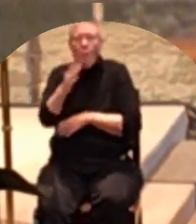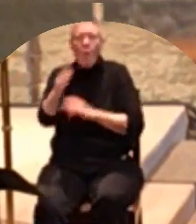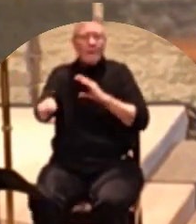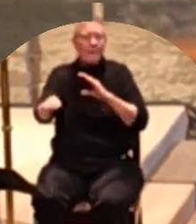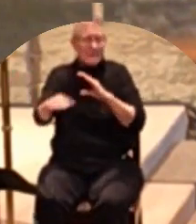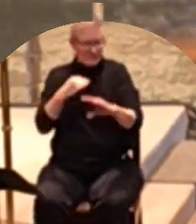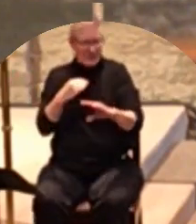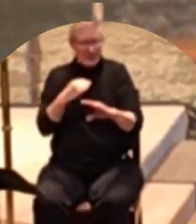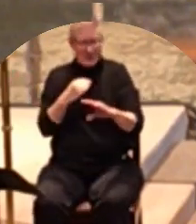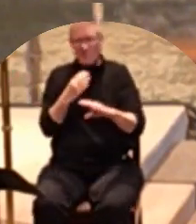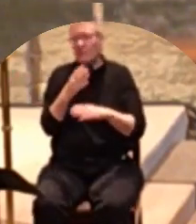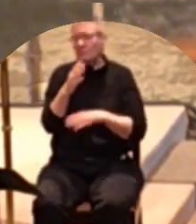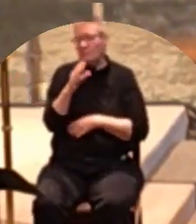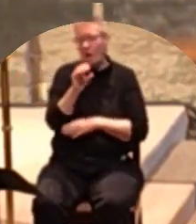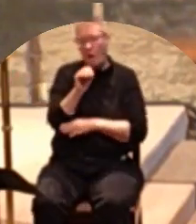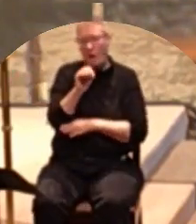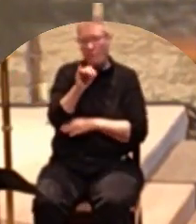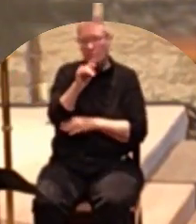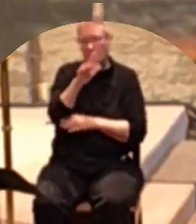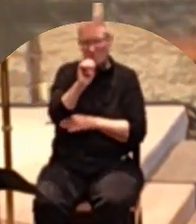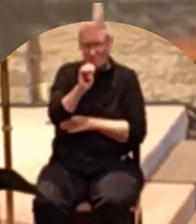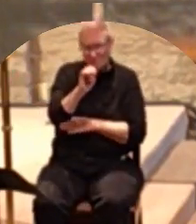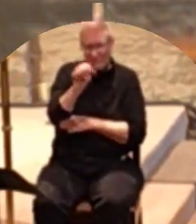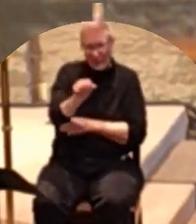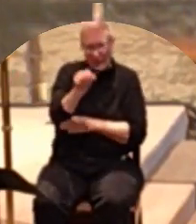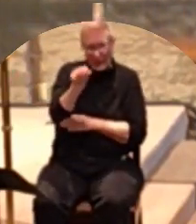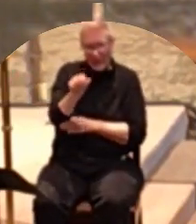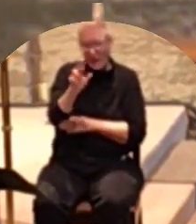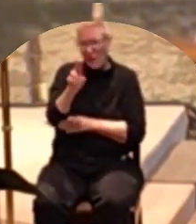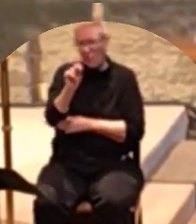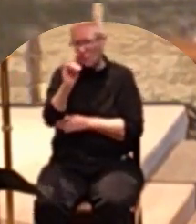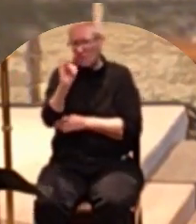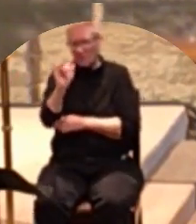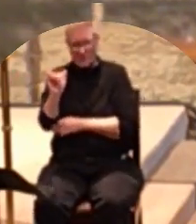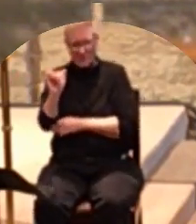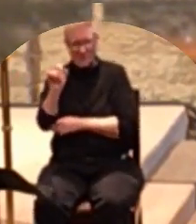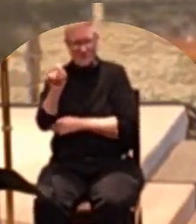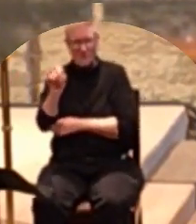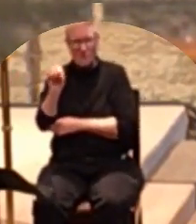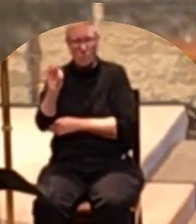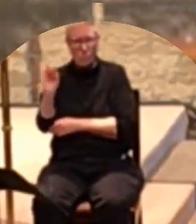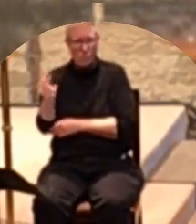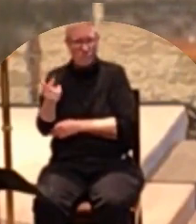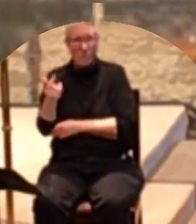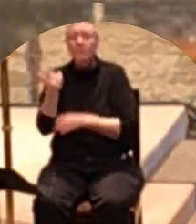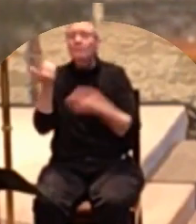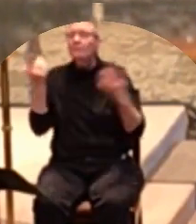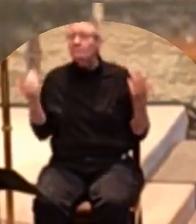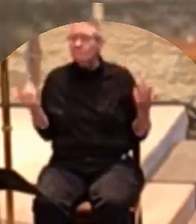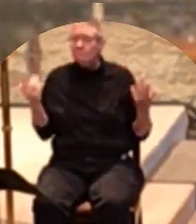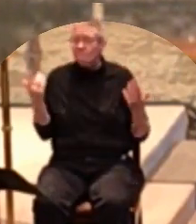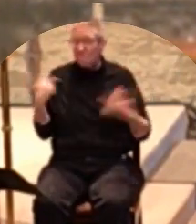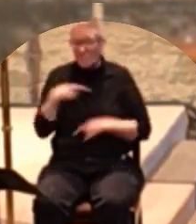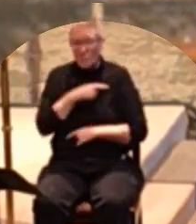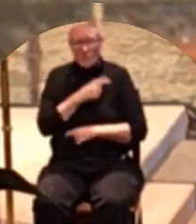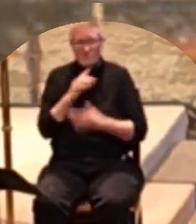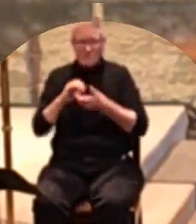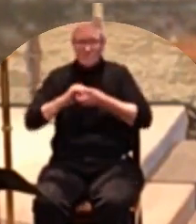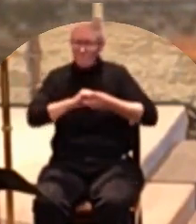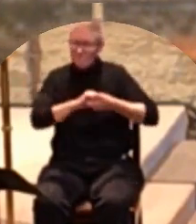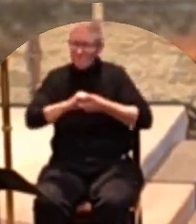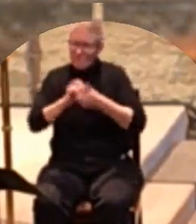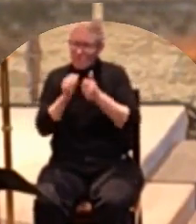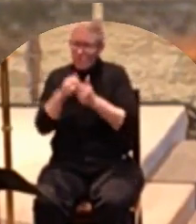office@unityminneapolis.org to get that link. Now, we have partnered with Prism to collect food